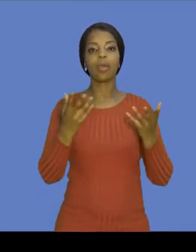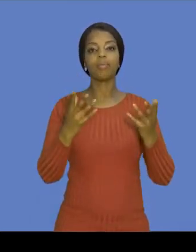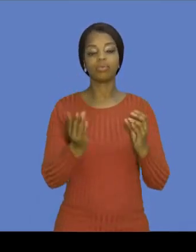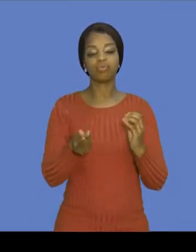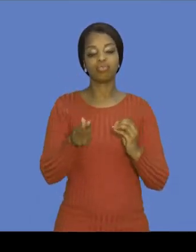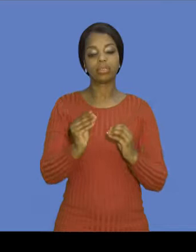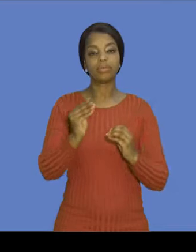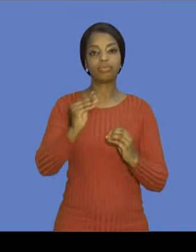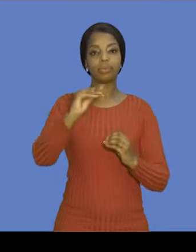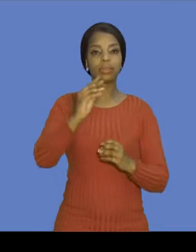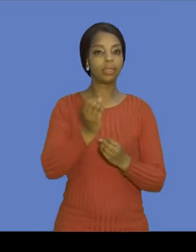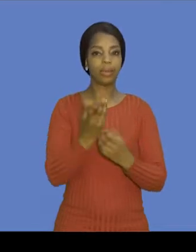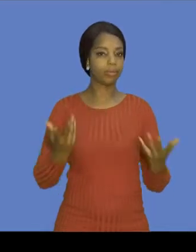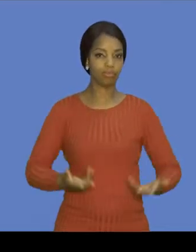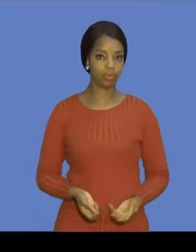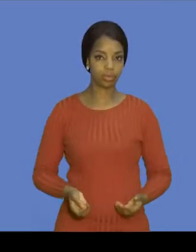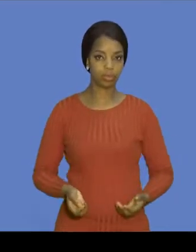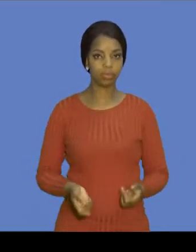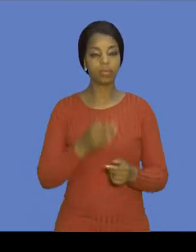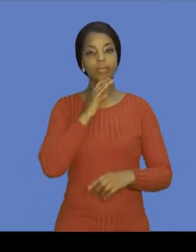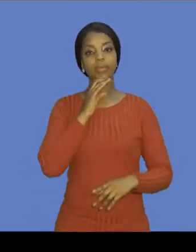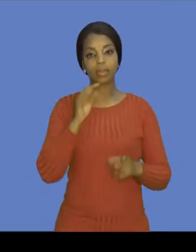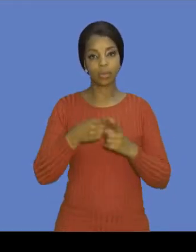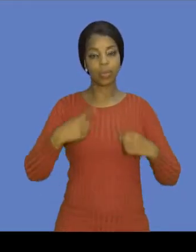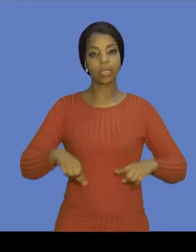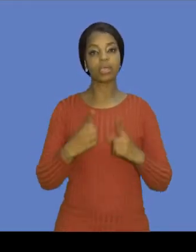So what we're going to do is we're going to look at